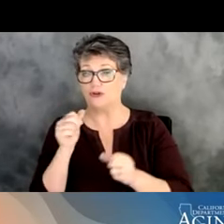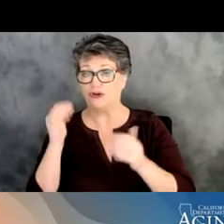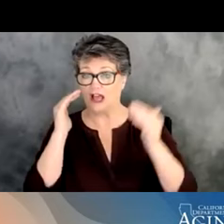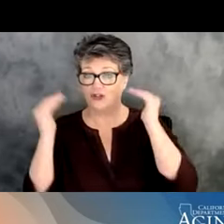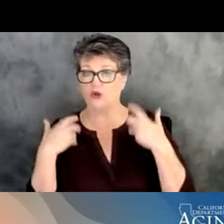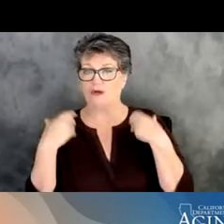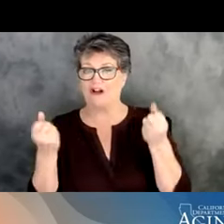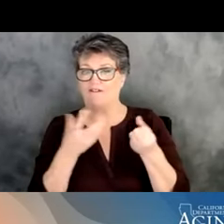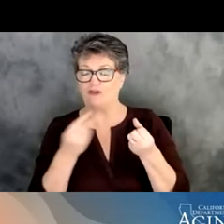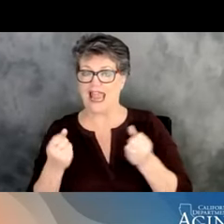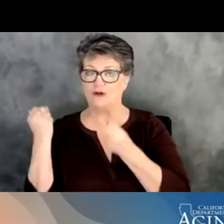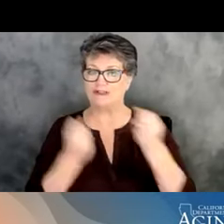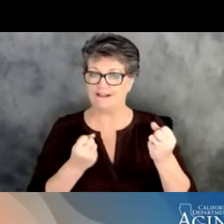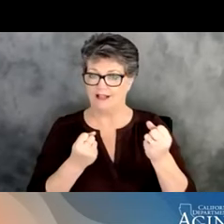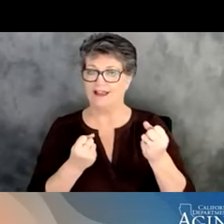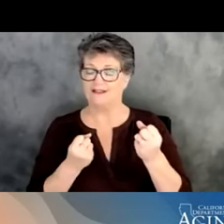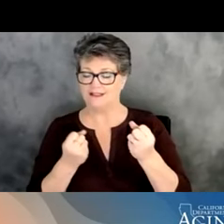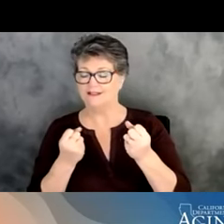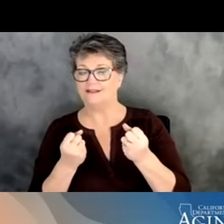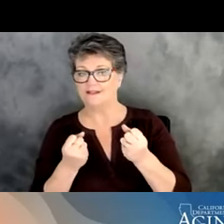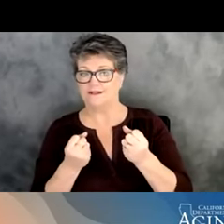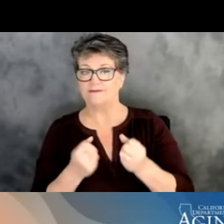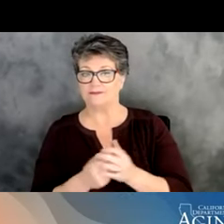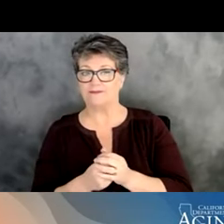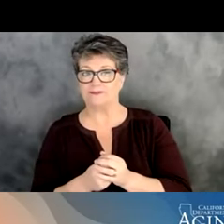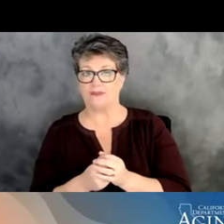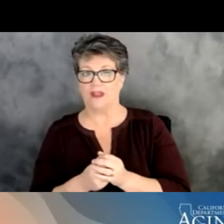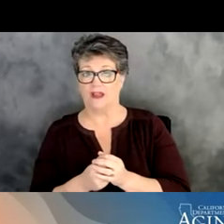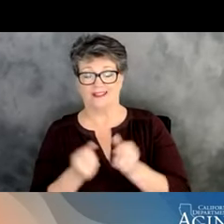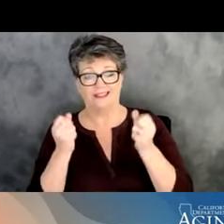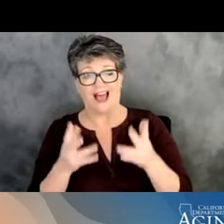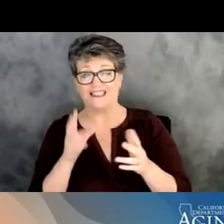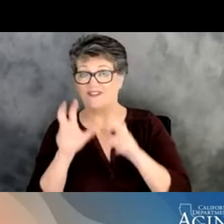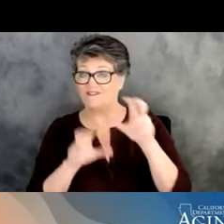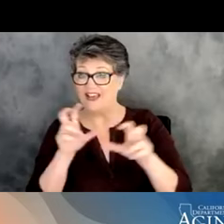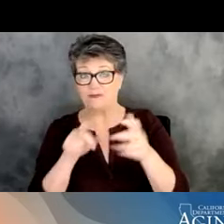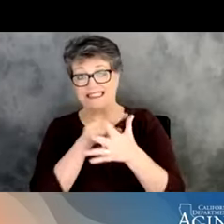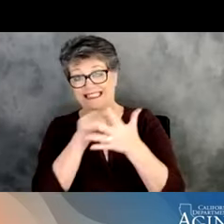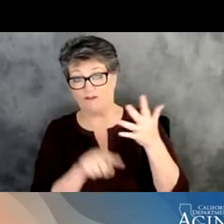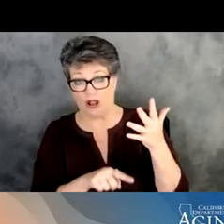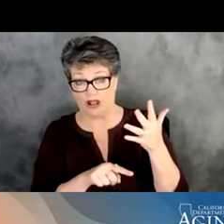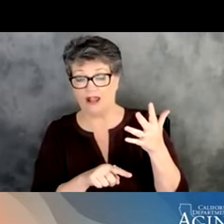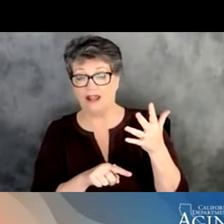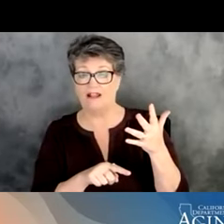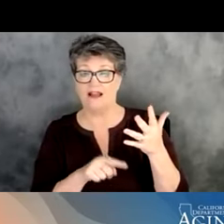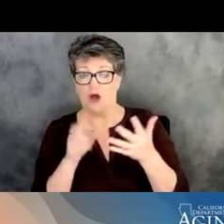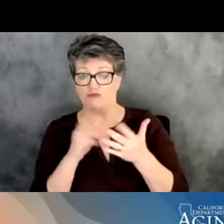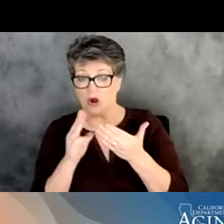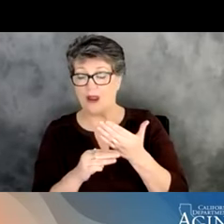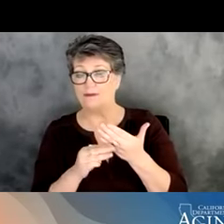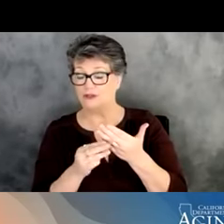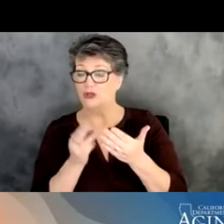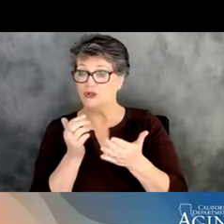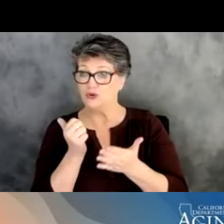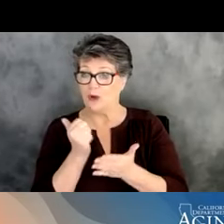and resiliency investment. And so there's lots of investments here for several different sorts of services and programs to strengthen older